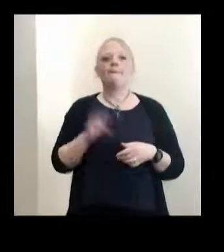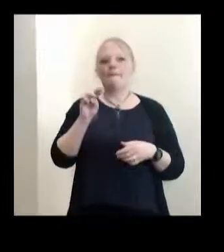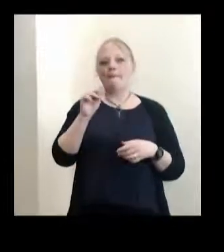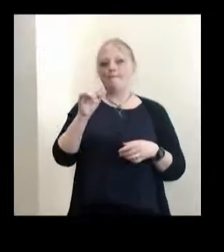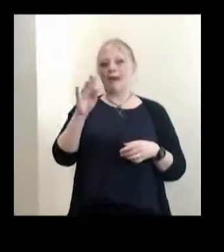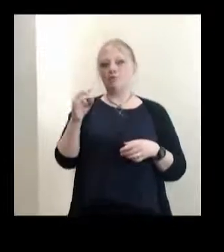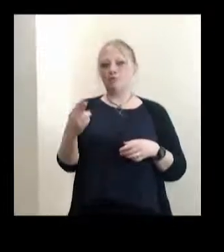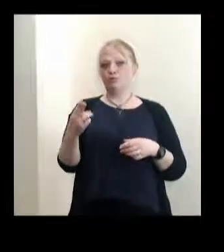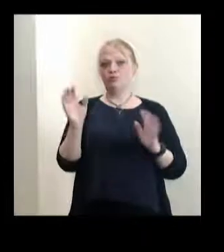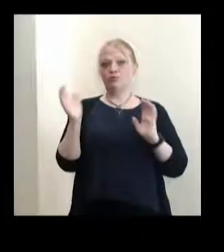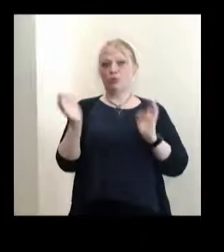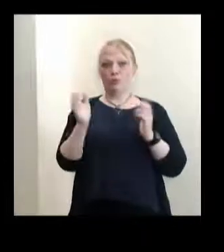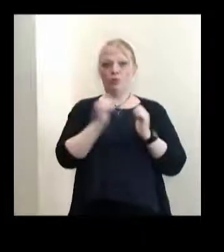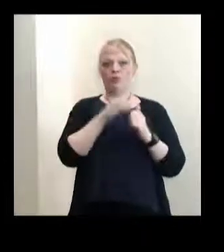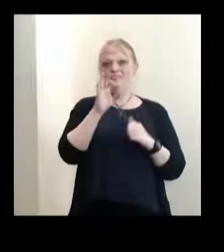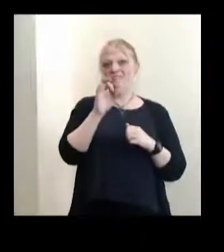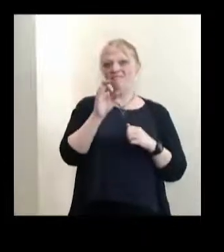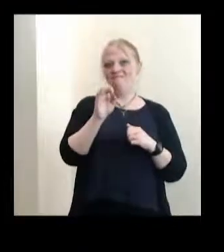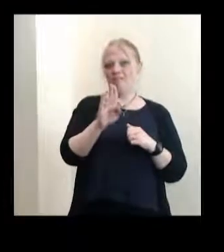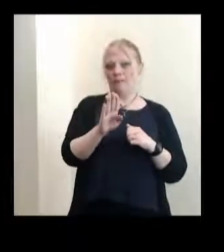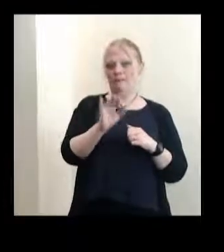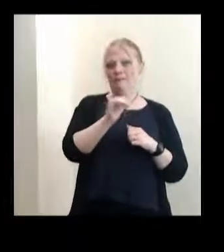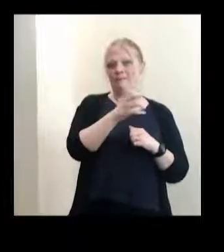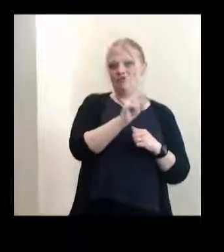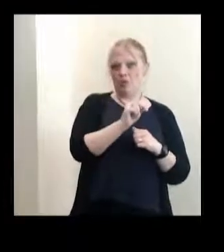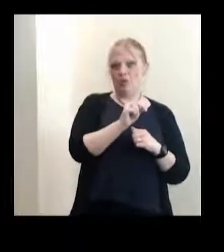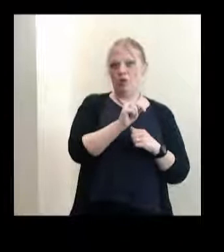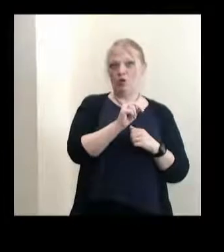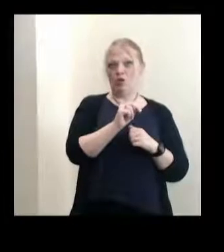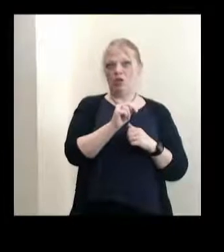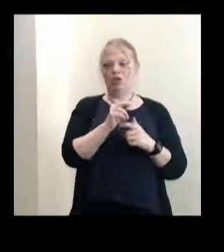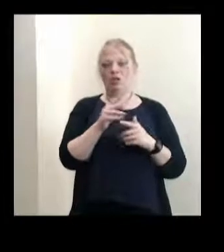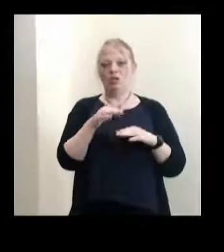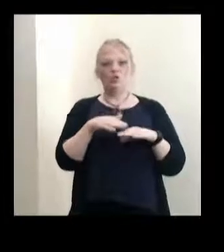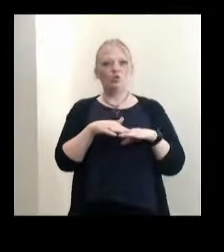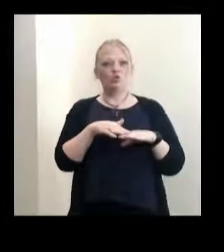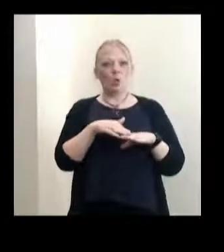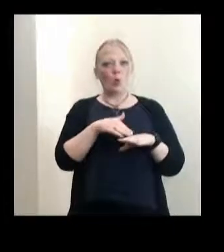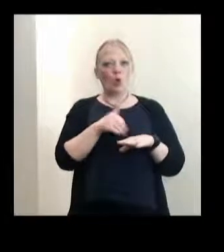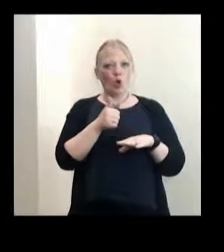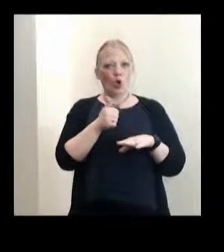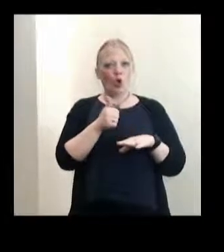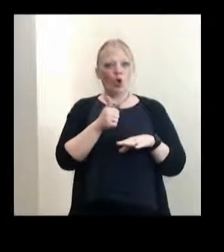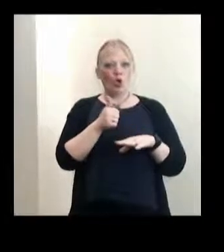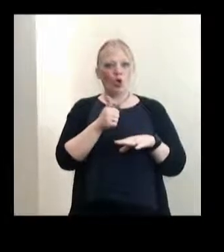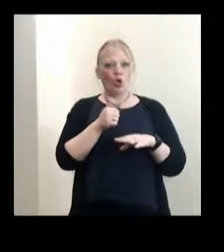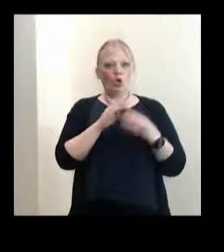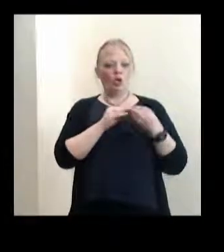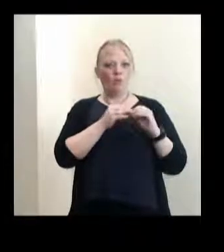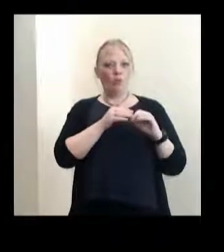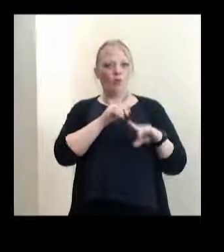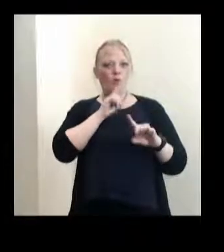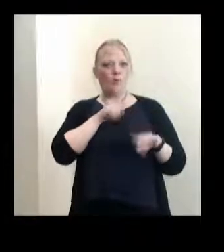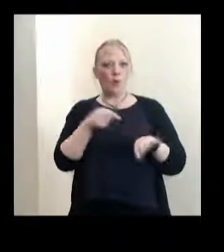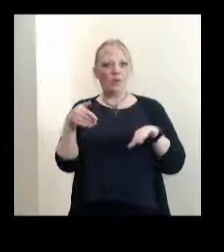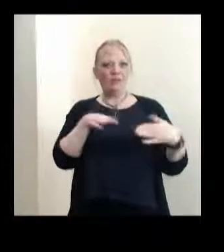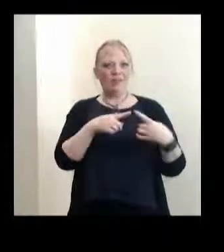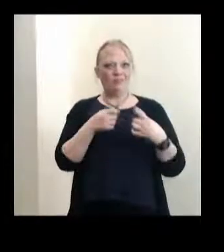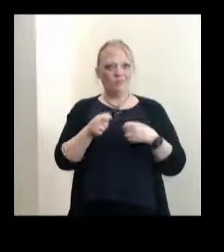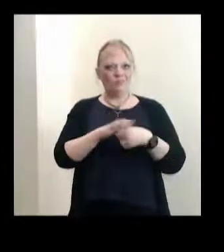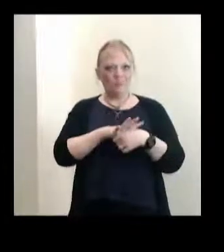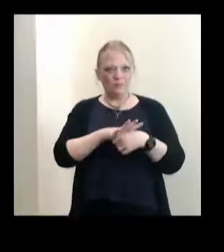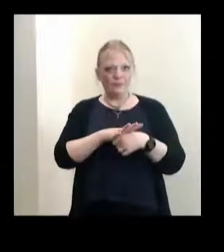March compared to February and January had a much slower number of reported mortalities from